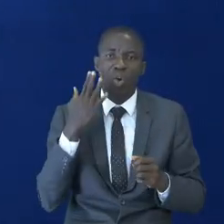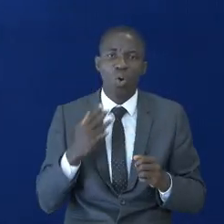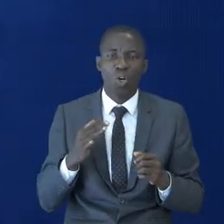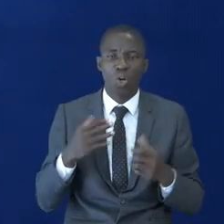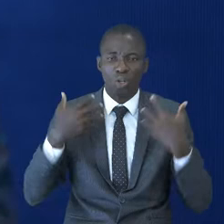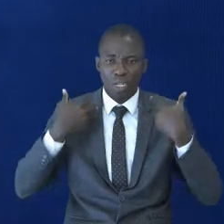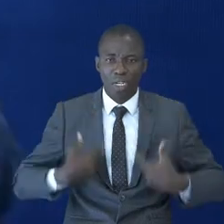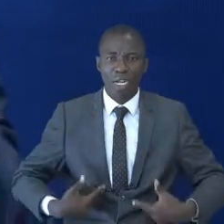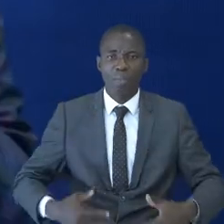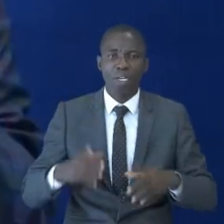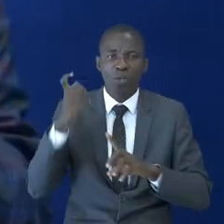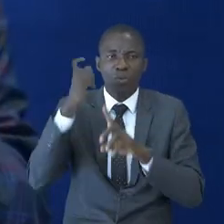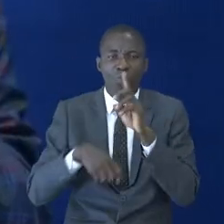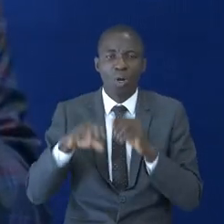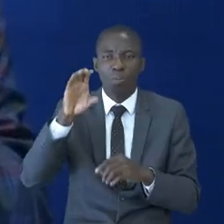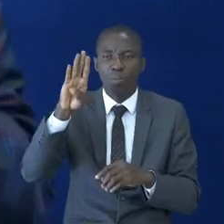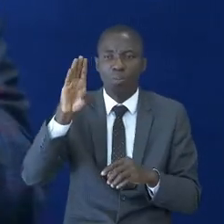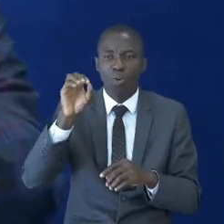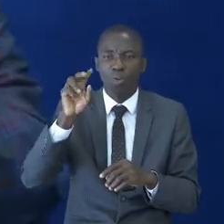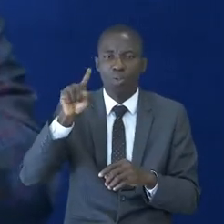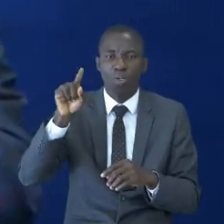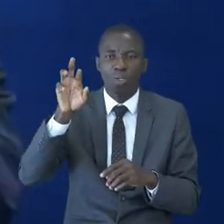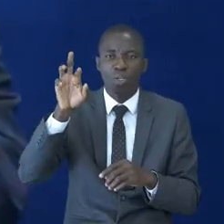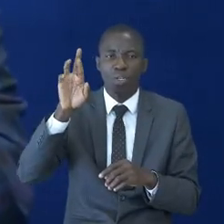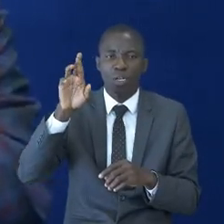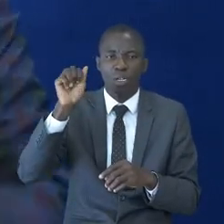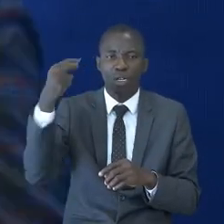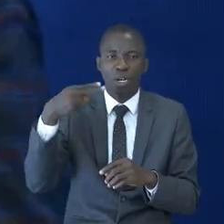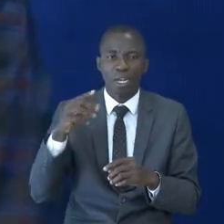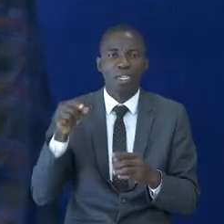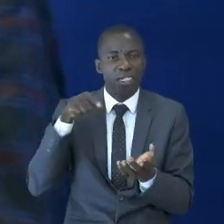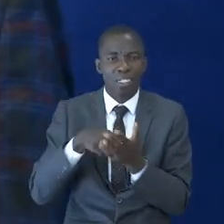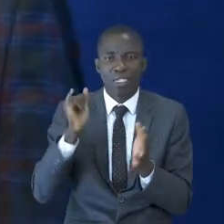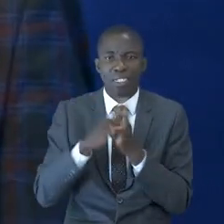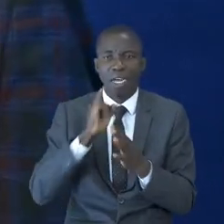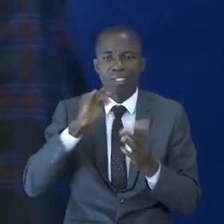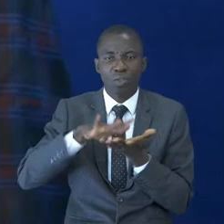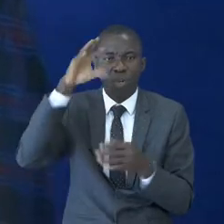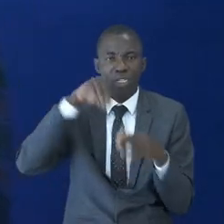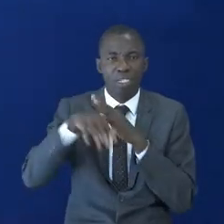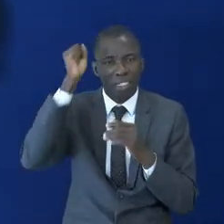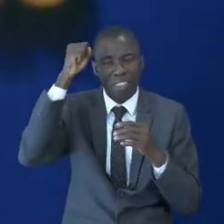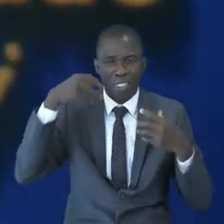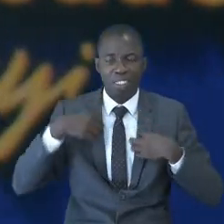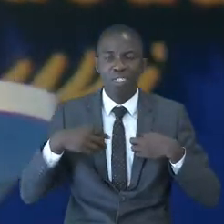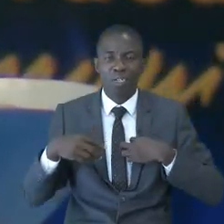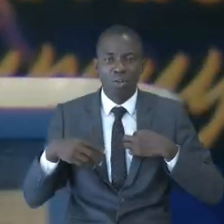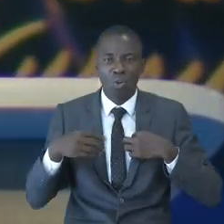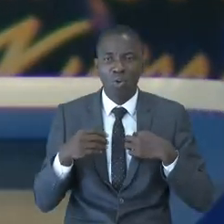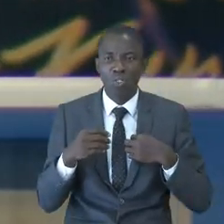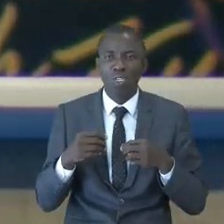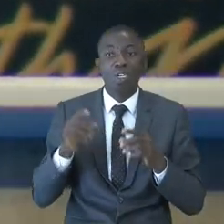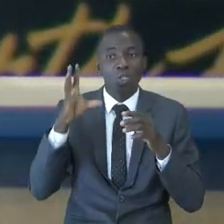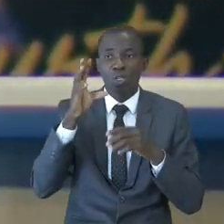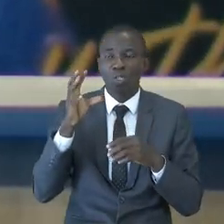bronze. This that is glorious in his apparel. Nobody as